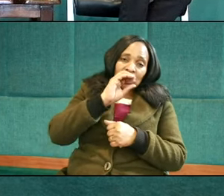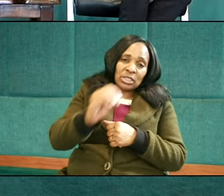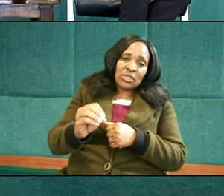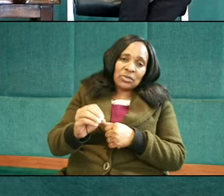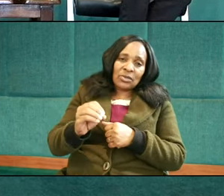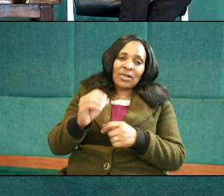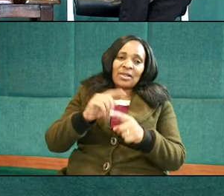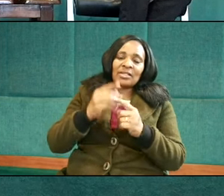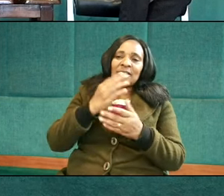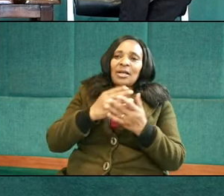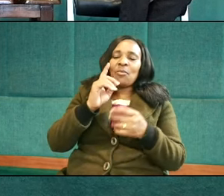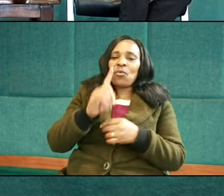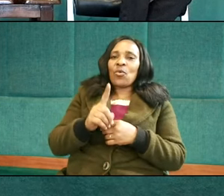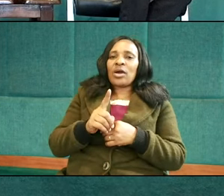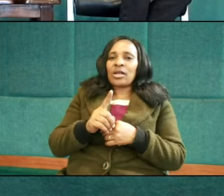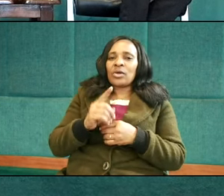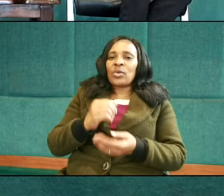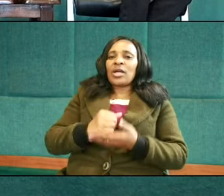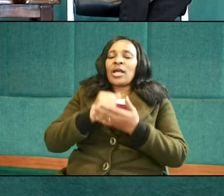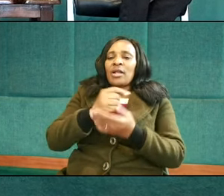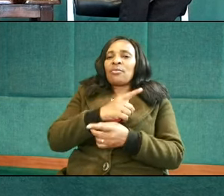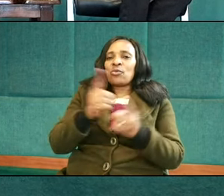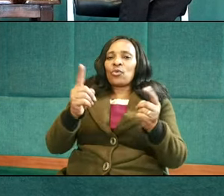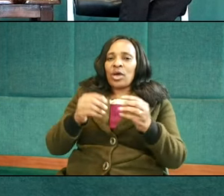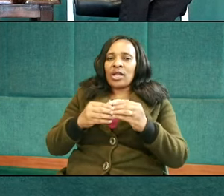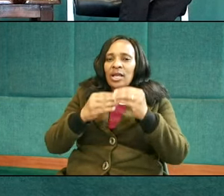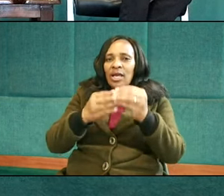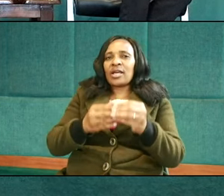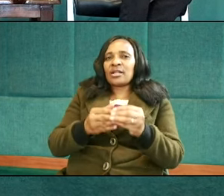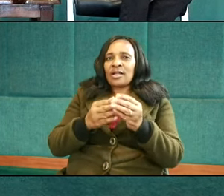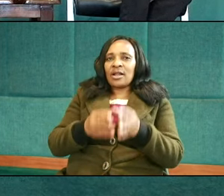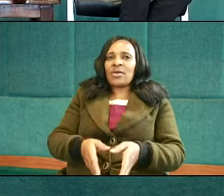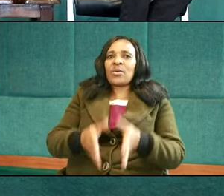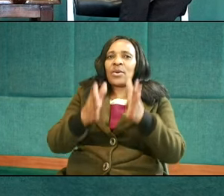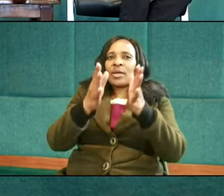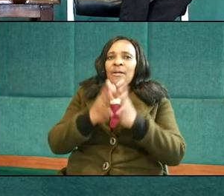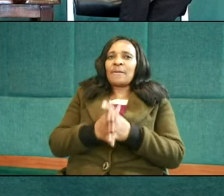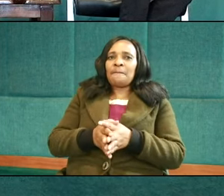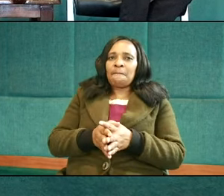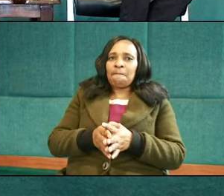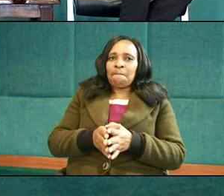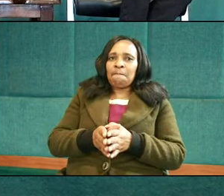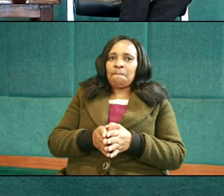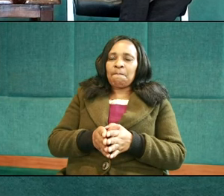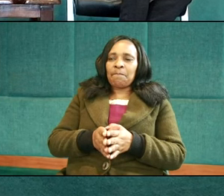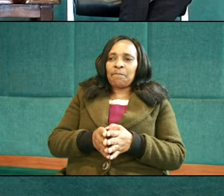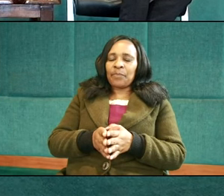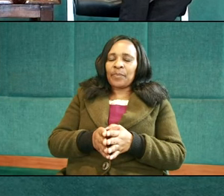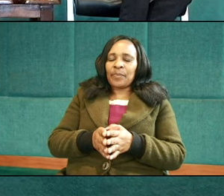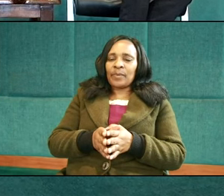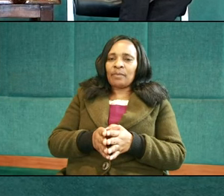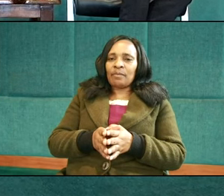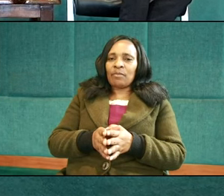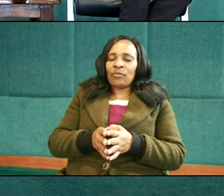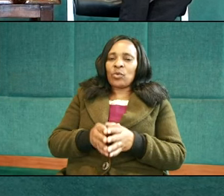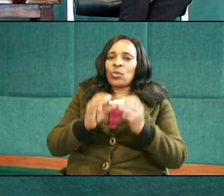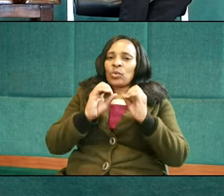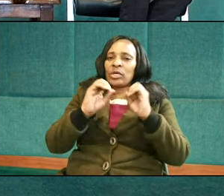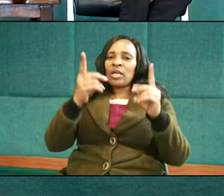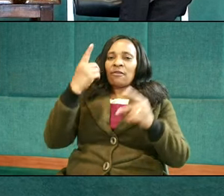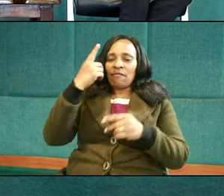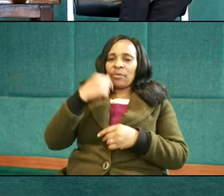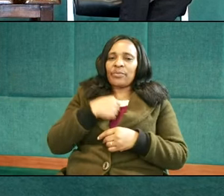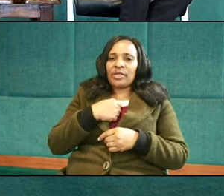then someone else can help you and guide you along the path. Amen. Amen. Yeah, for